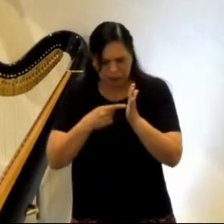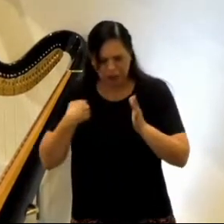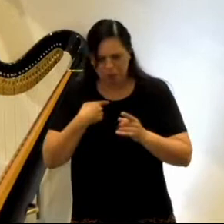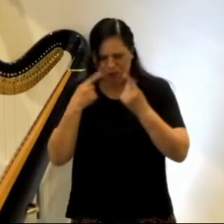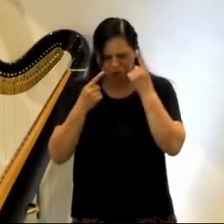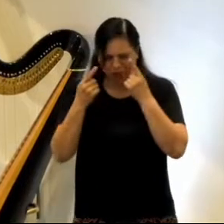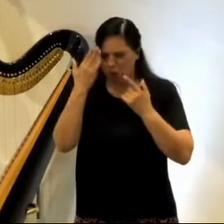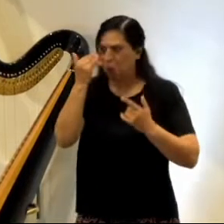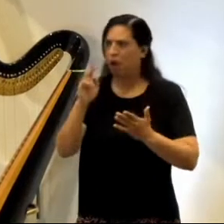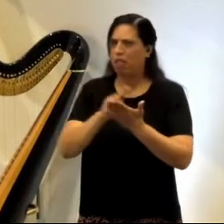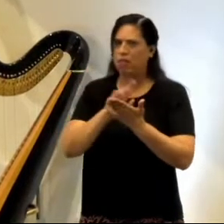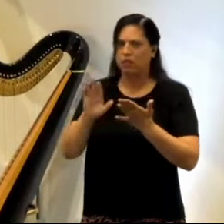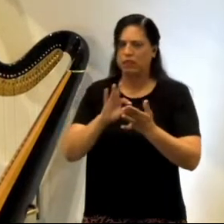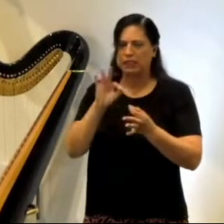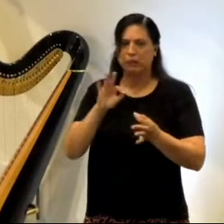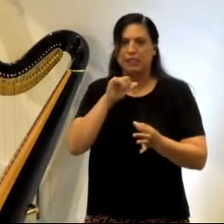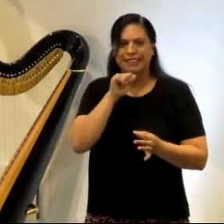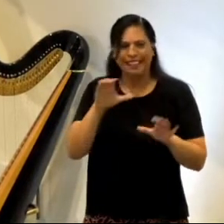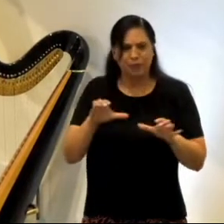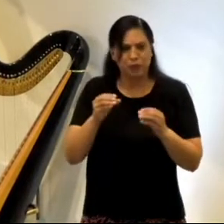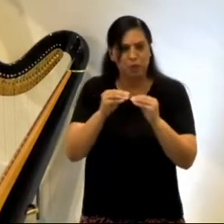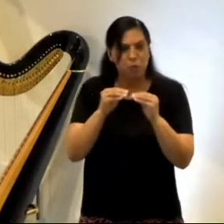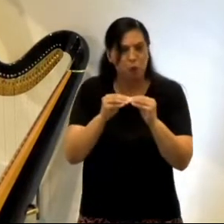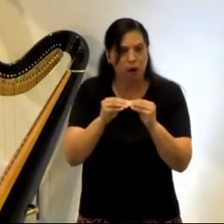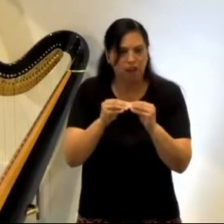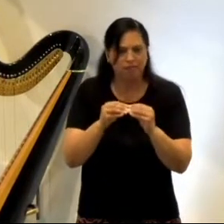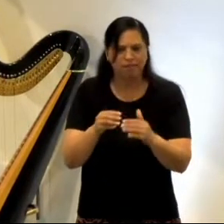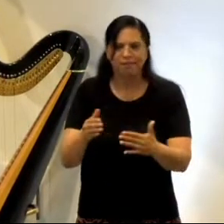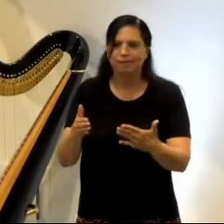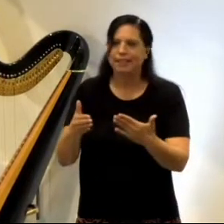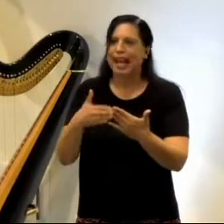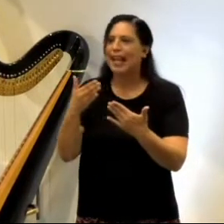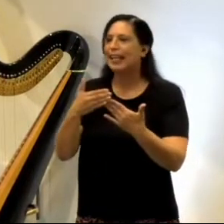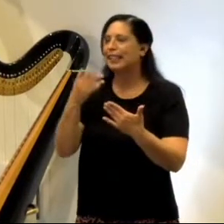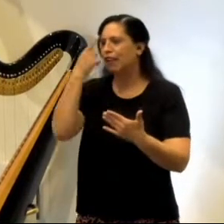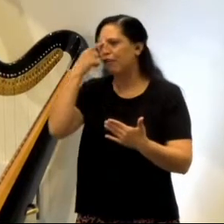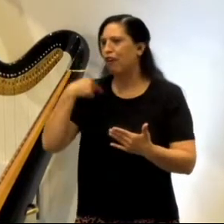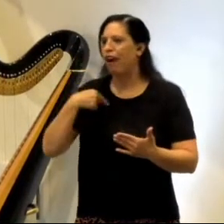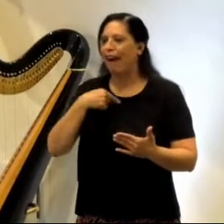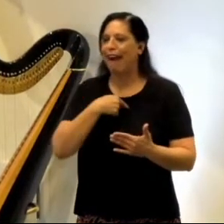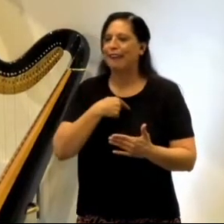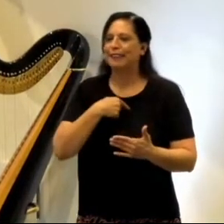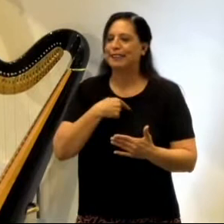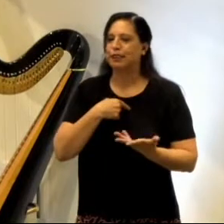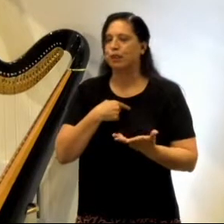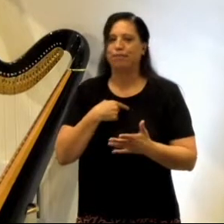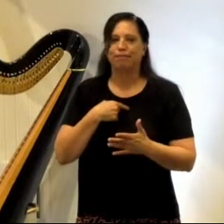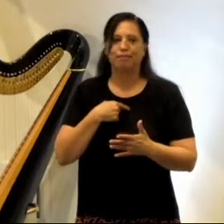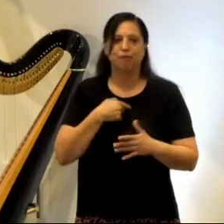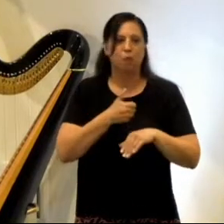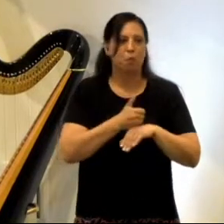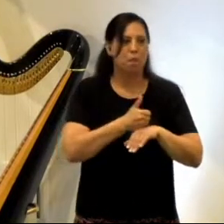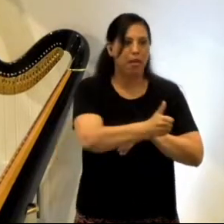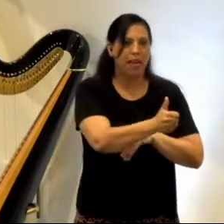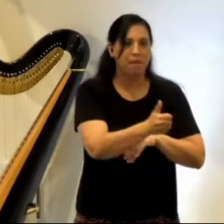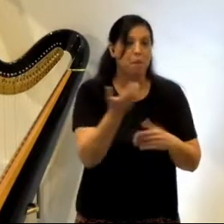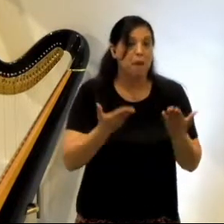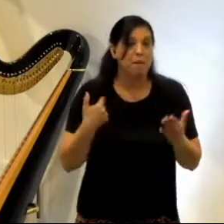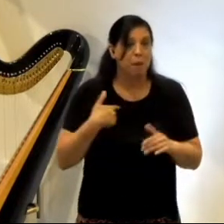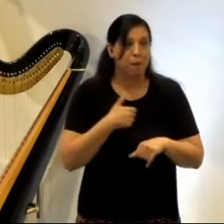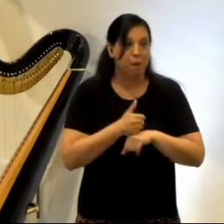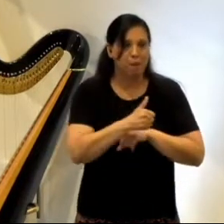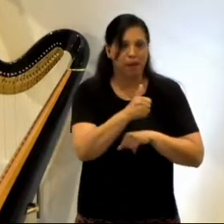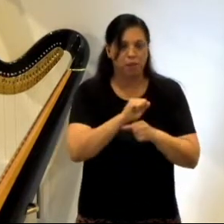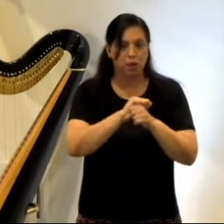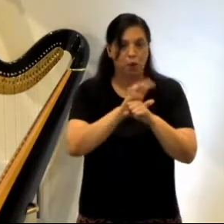more? I suppose the easy thing for us to do is find something or someone to blame. How about COVID?